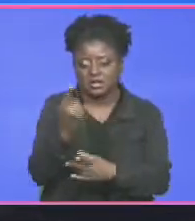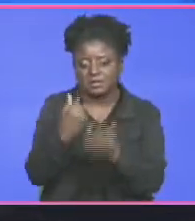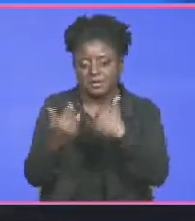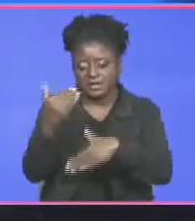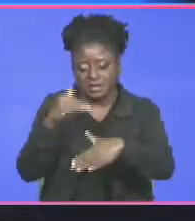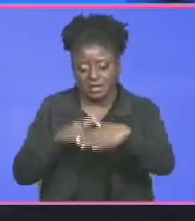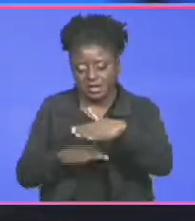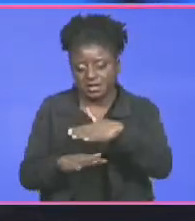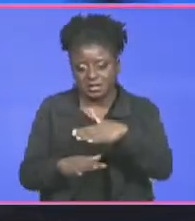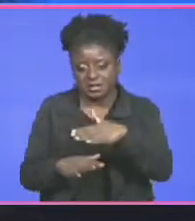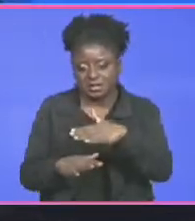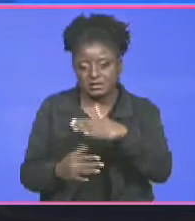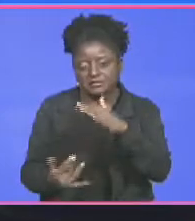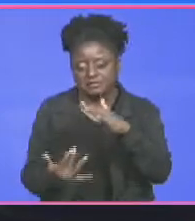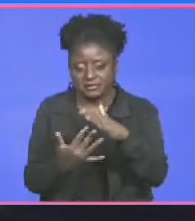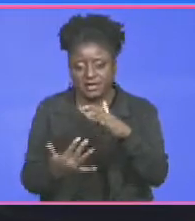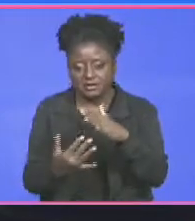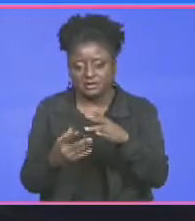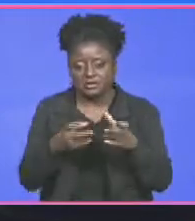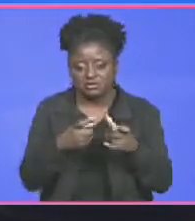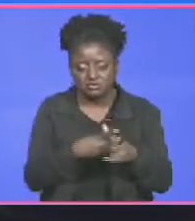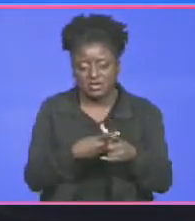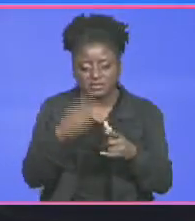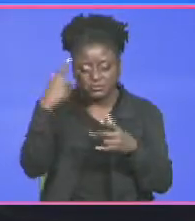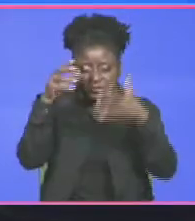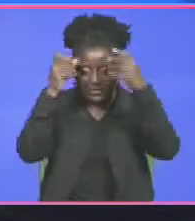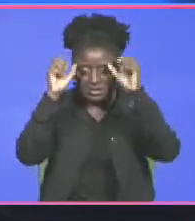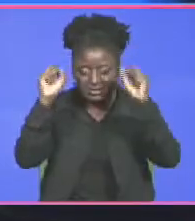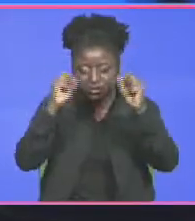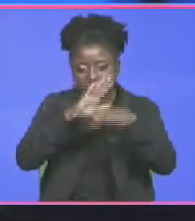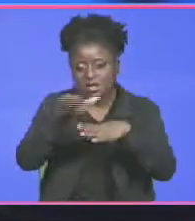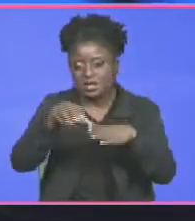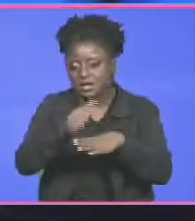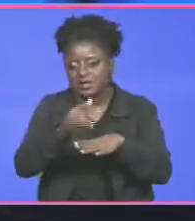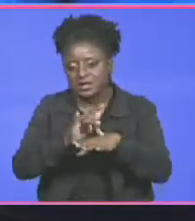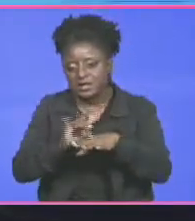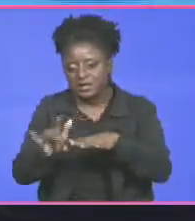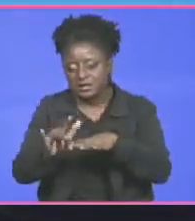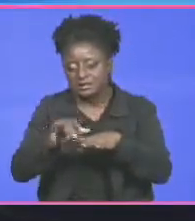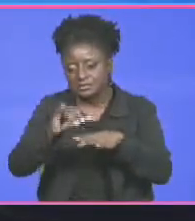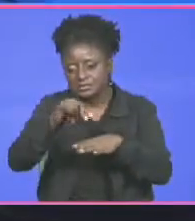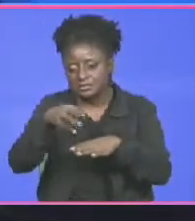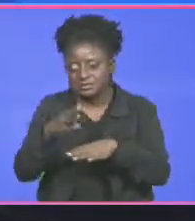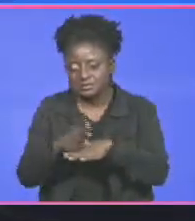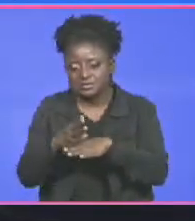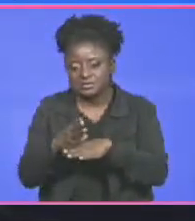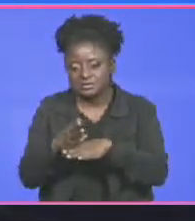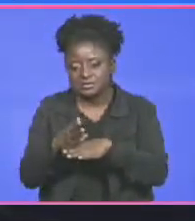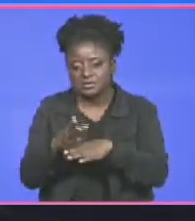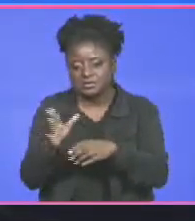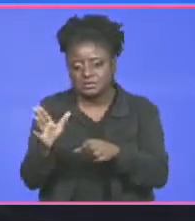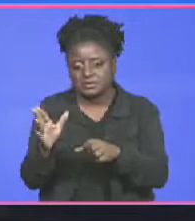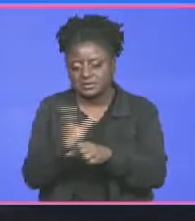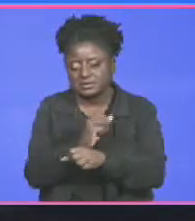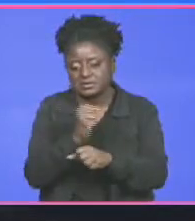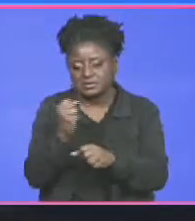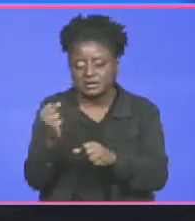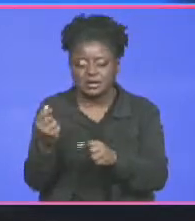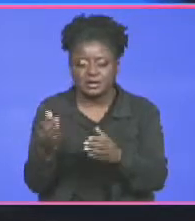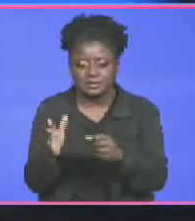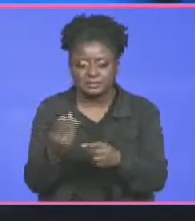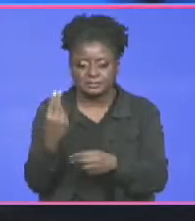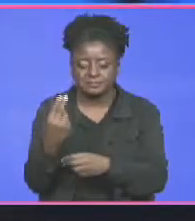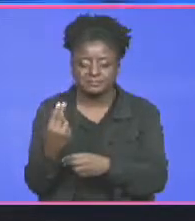race for presidency and all other vacant posts heats up. The second consecutive term for both incumbent President Wellington Miller